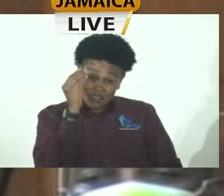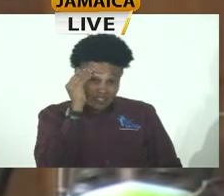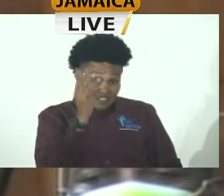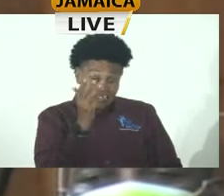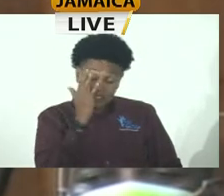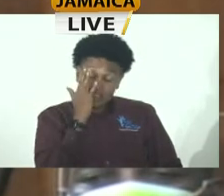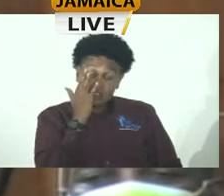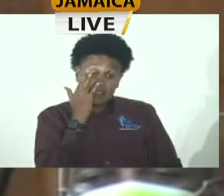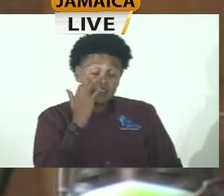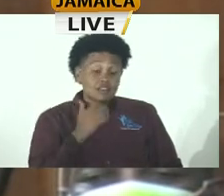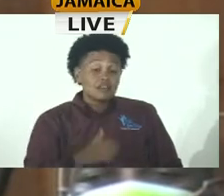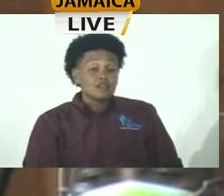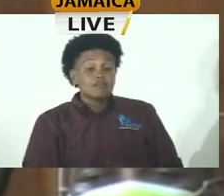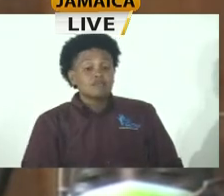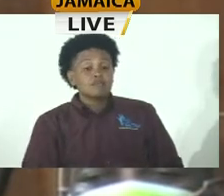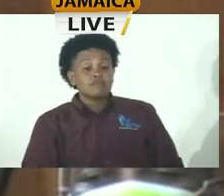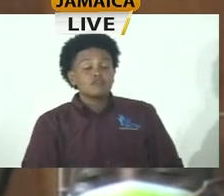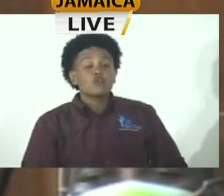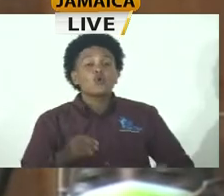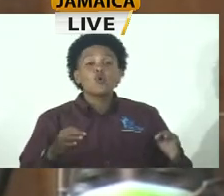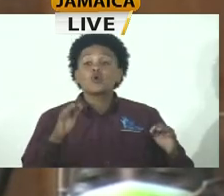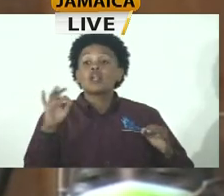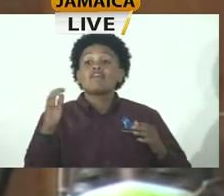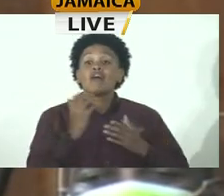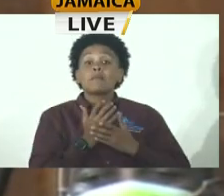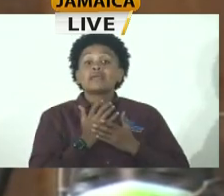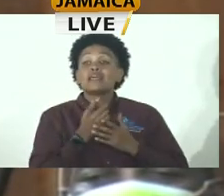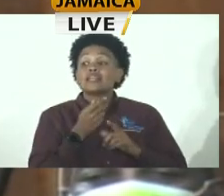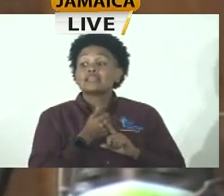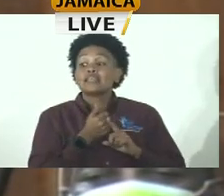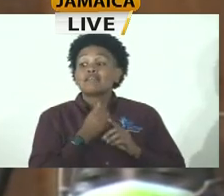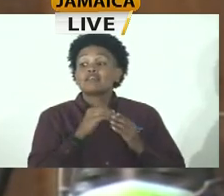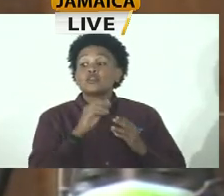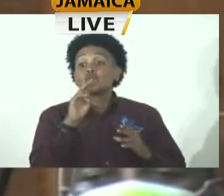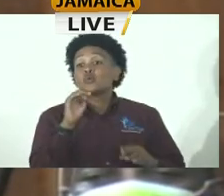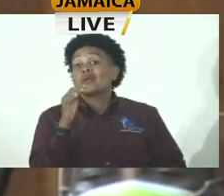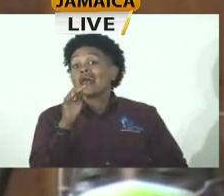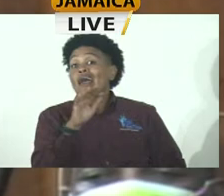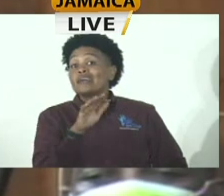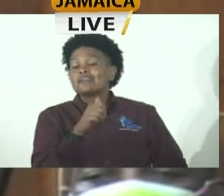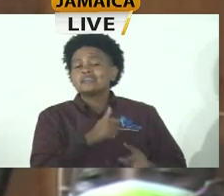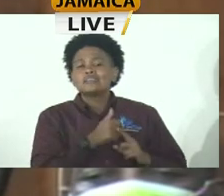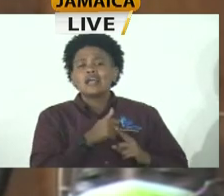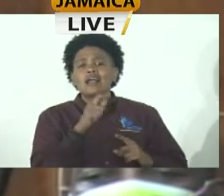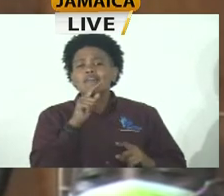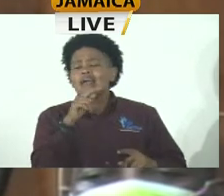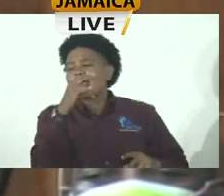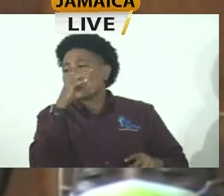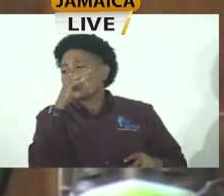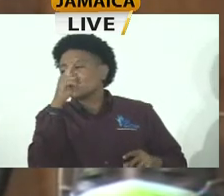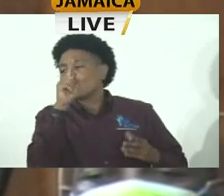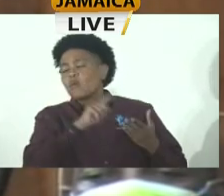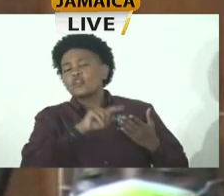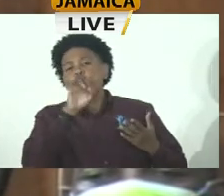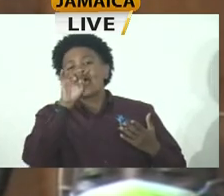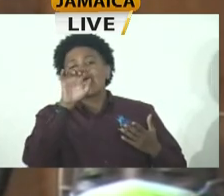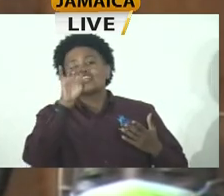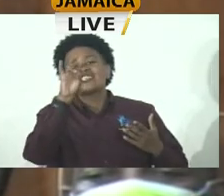speaker the court of appeal in 2019 had 18 1817